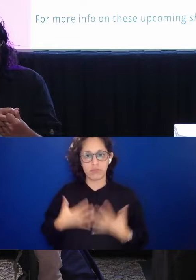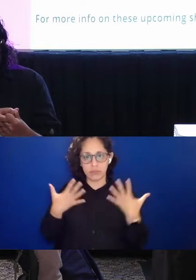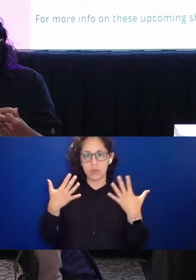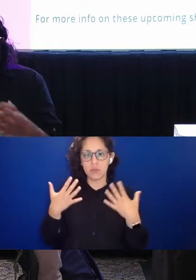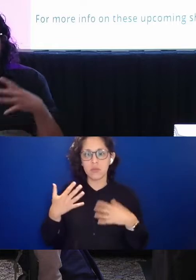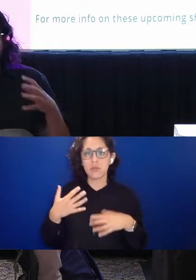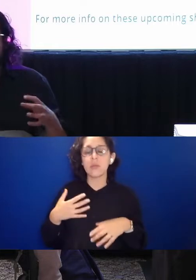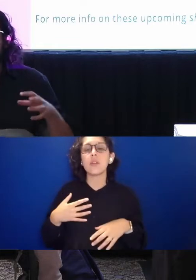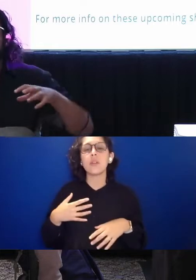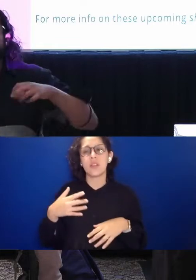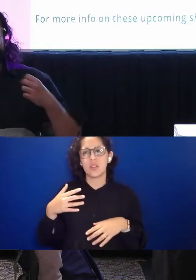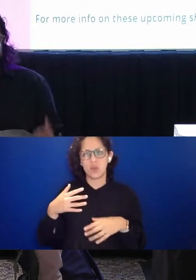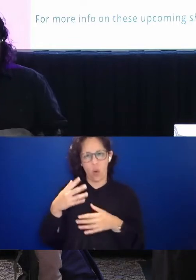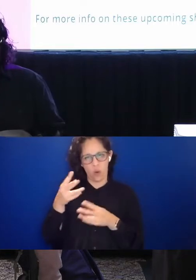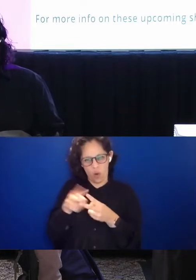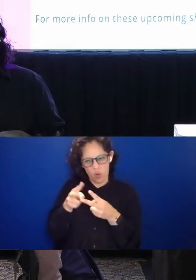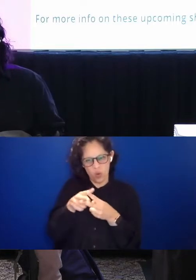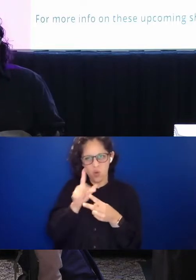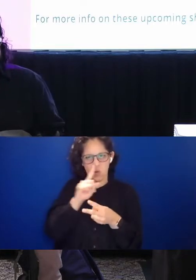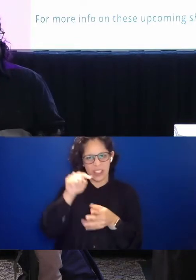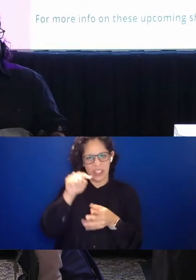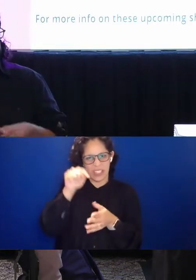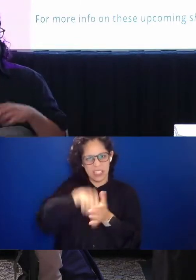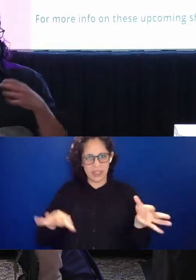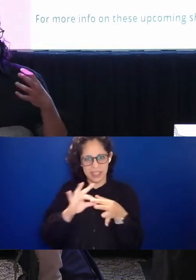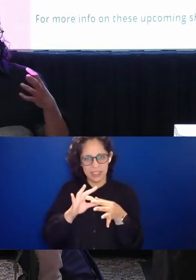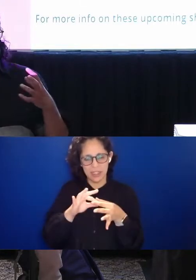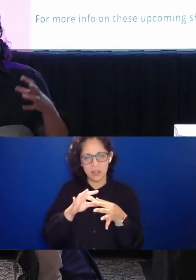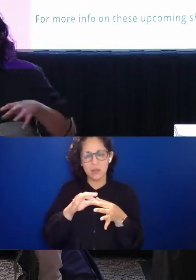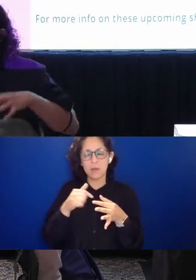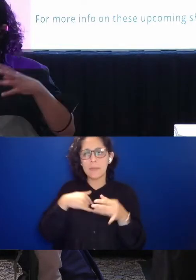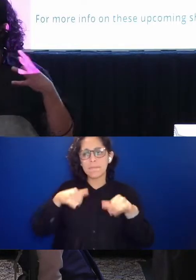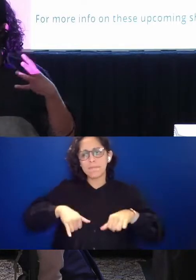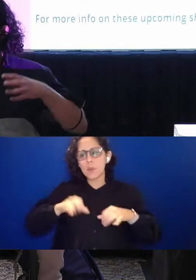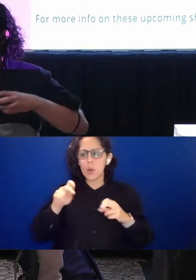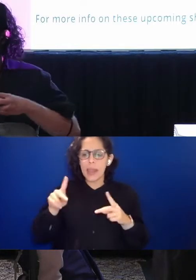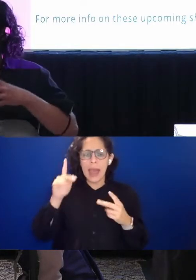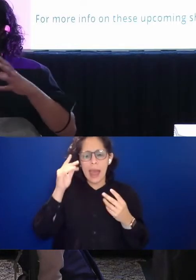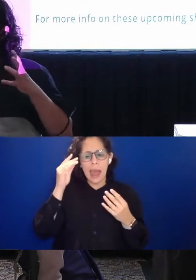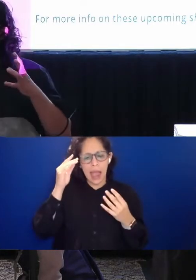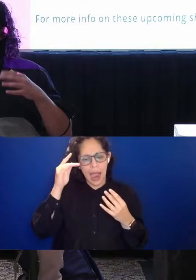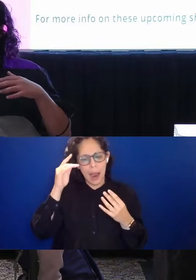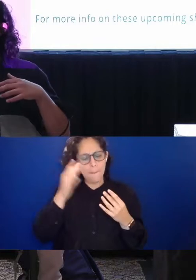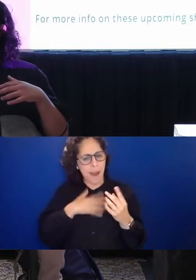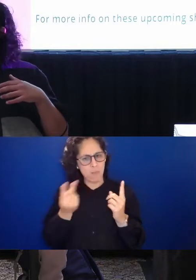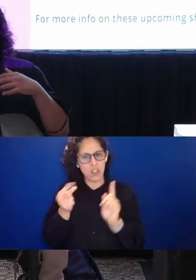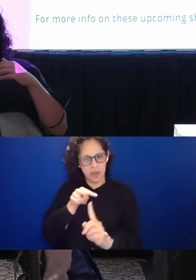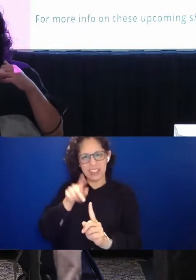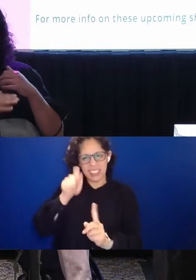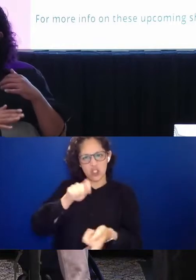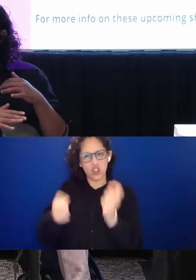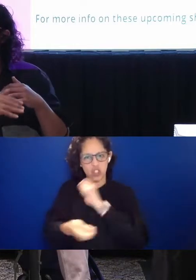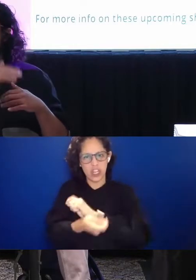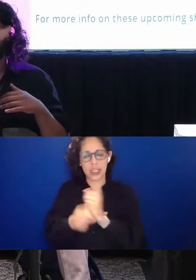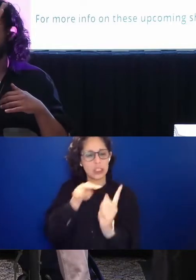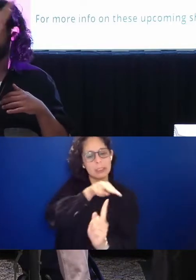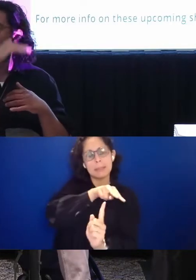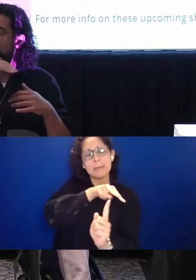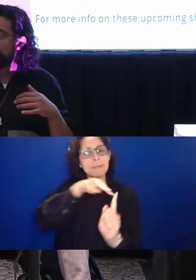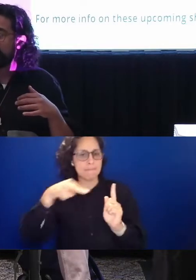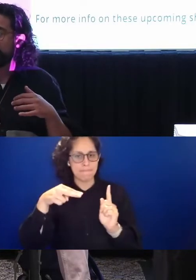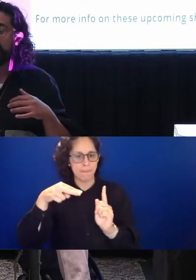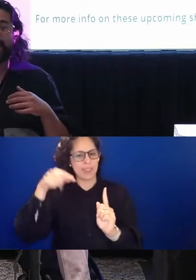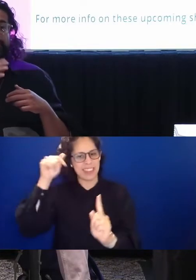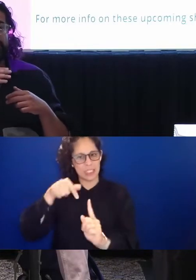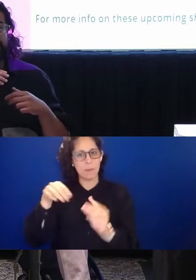to each other that I was like, okay, I really need to think about this as a lesson plan. And that gives me this like space to breathe, where I'm like, I know what my objectives are, I